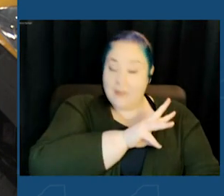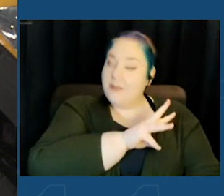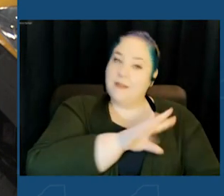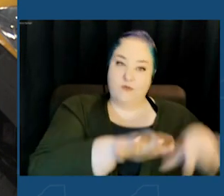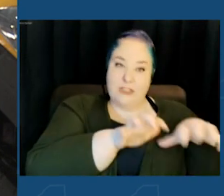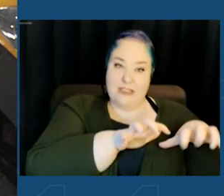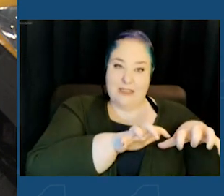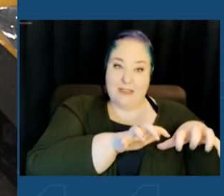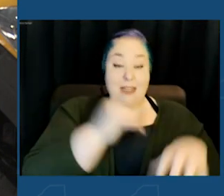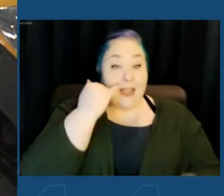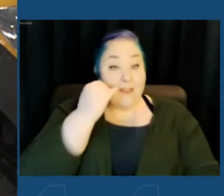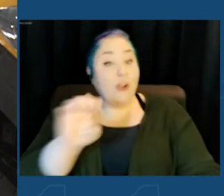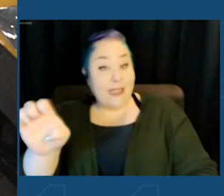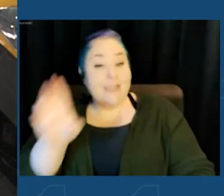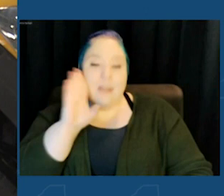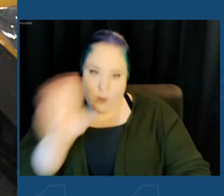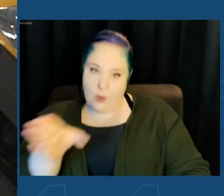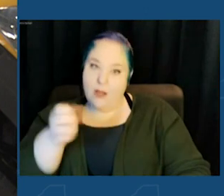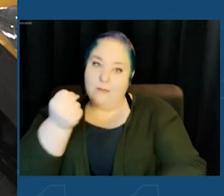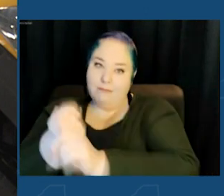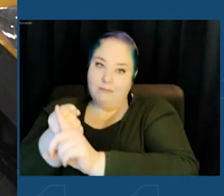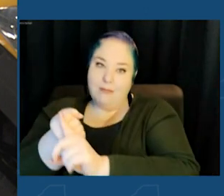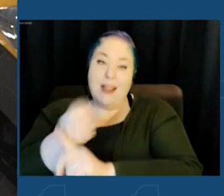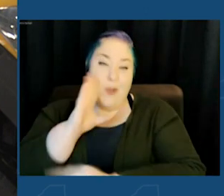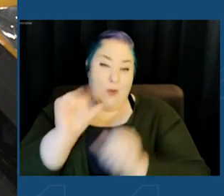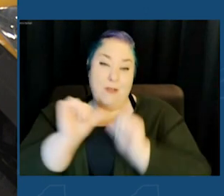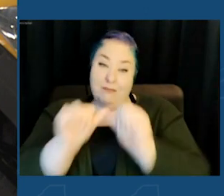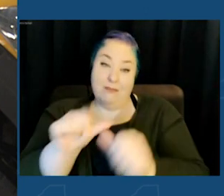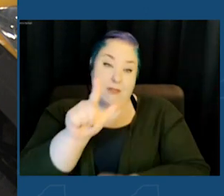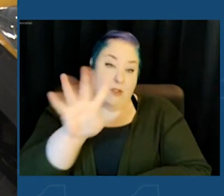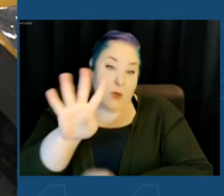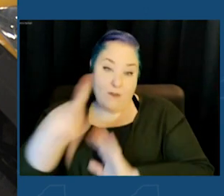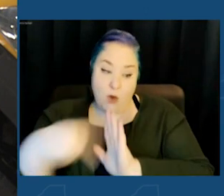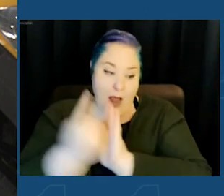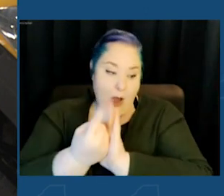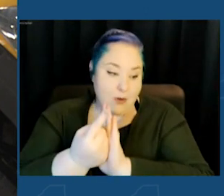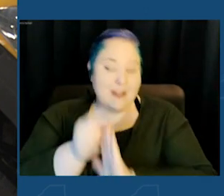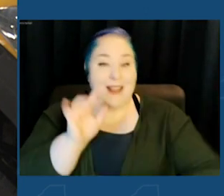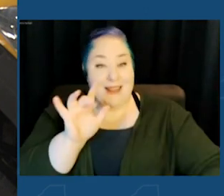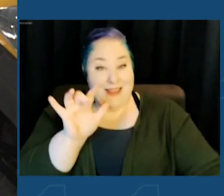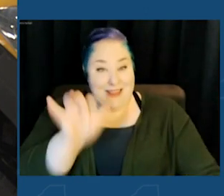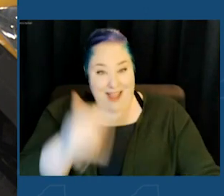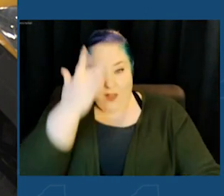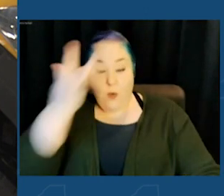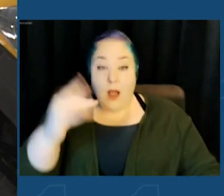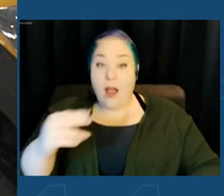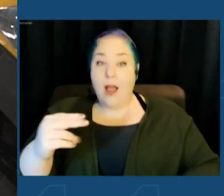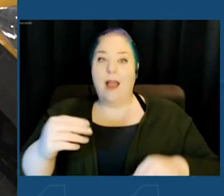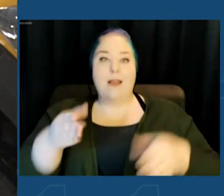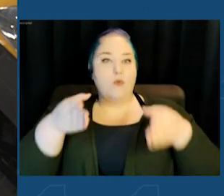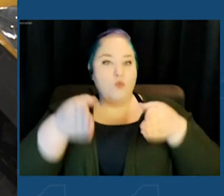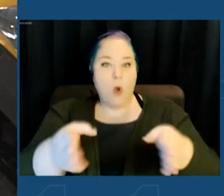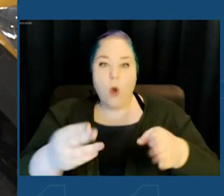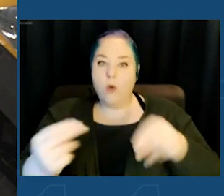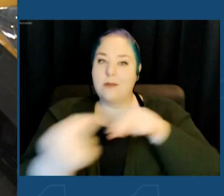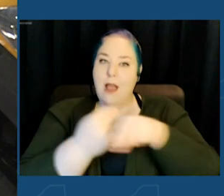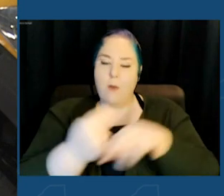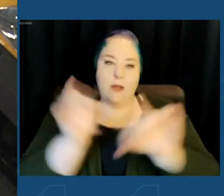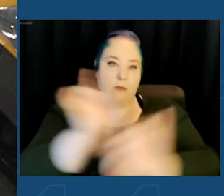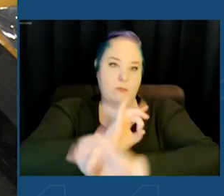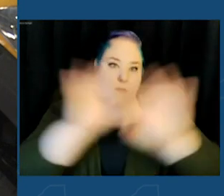it is still coming and it won't thaw out for at least 24 hours this is what makes the roads so treacherous the rain comes down